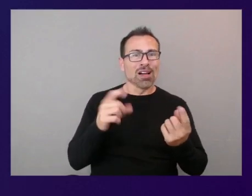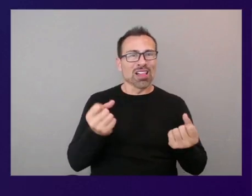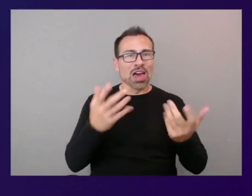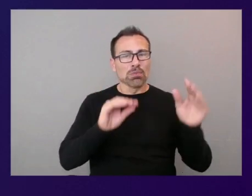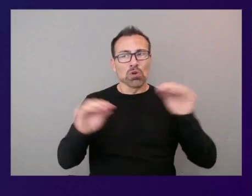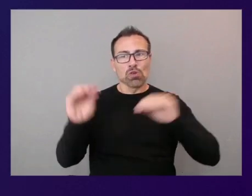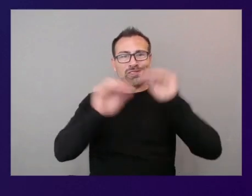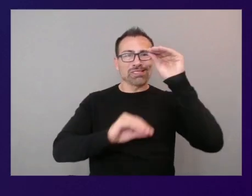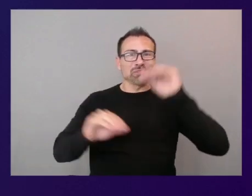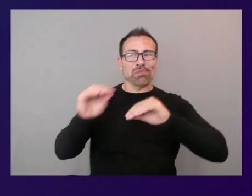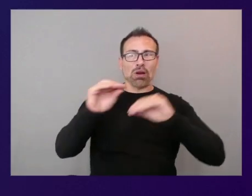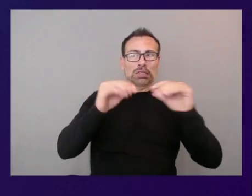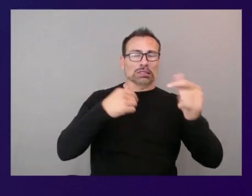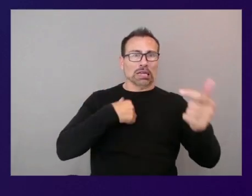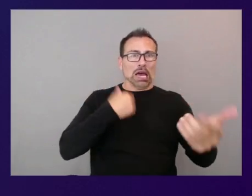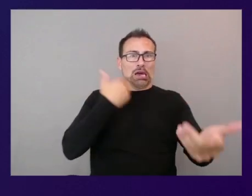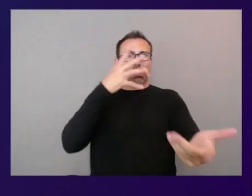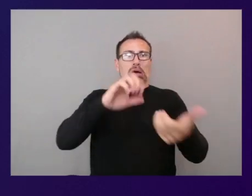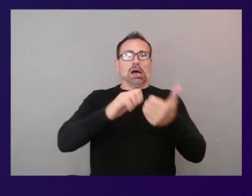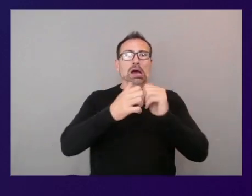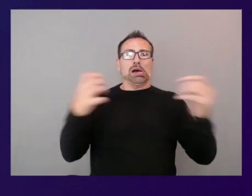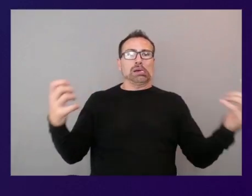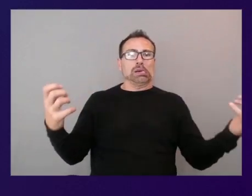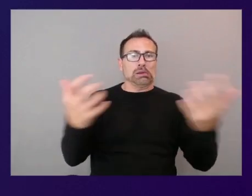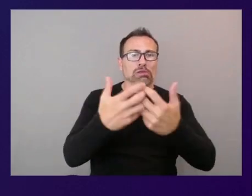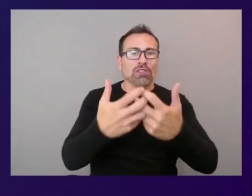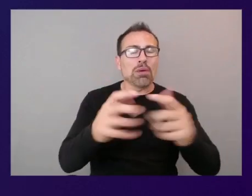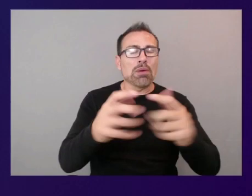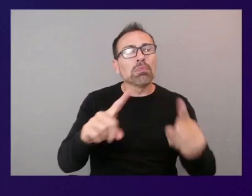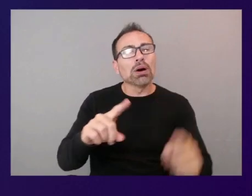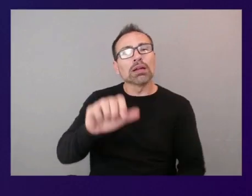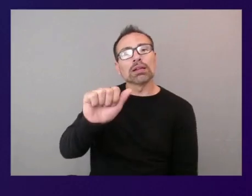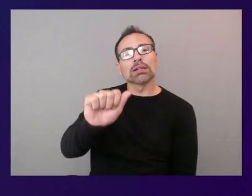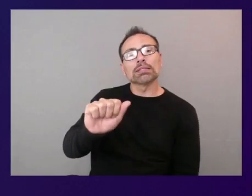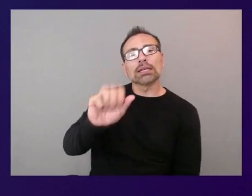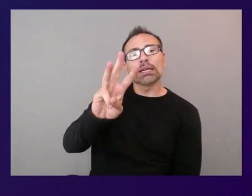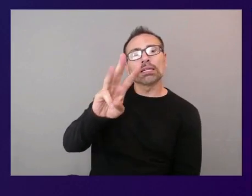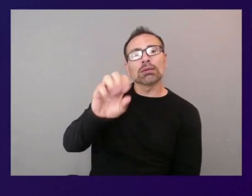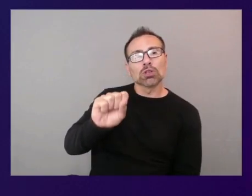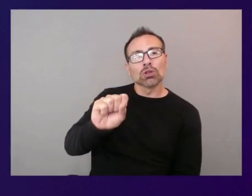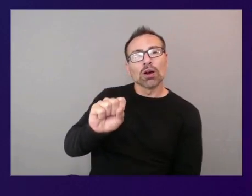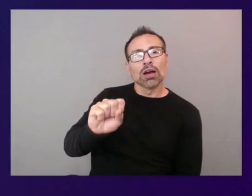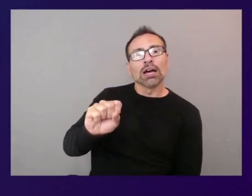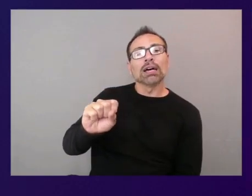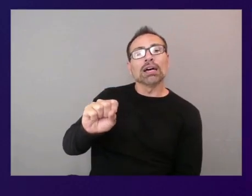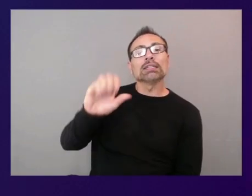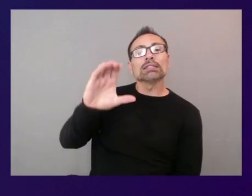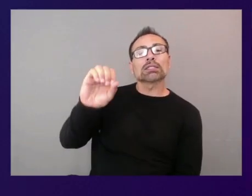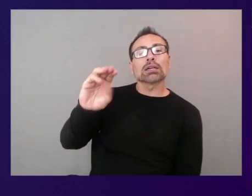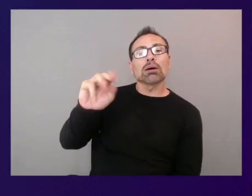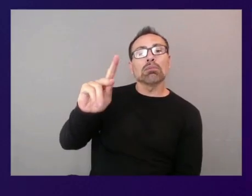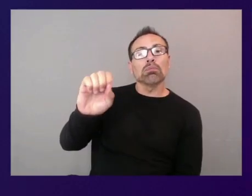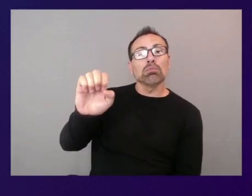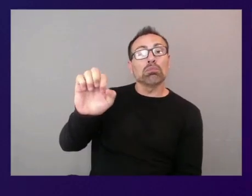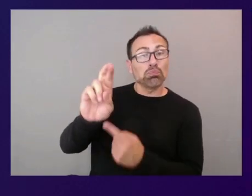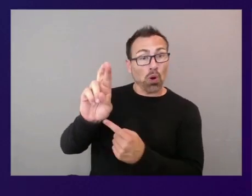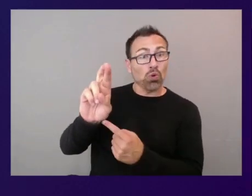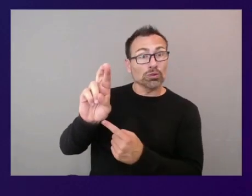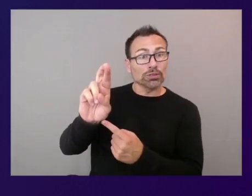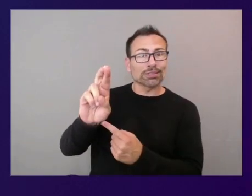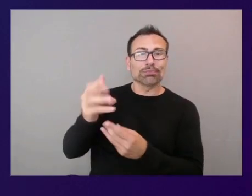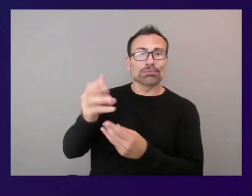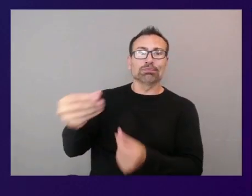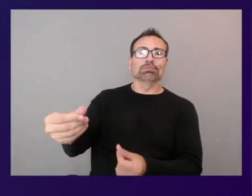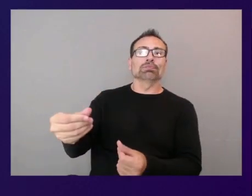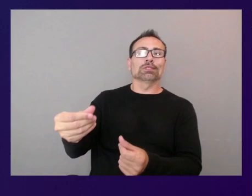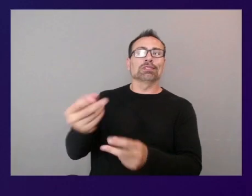But AWS Application Composer solves that through being able to have that reference diagram. And then on top of